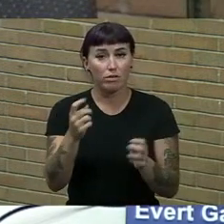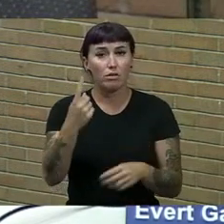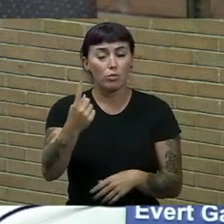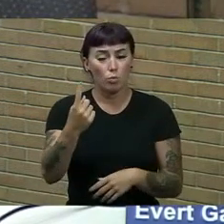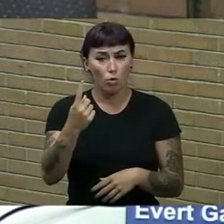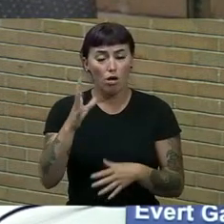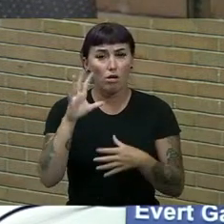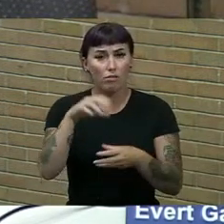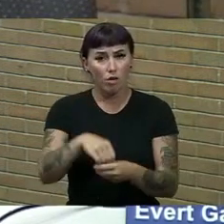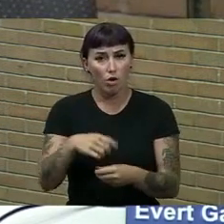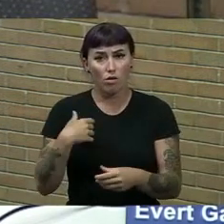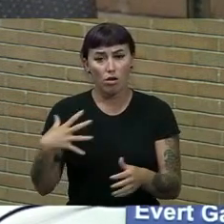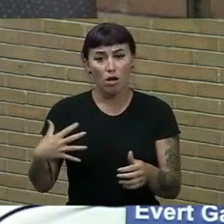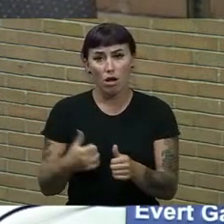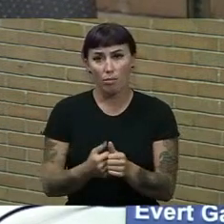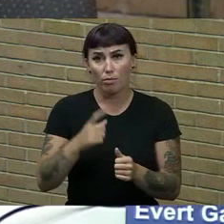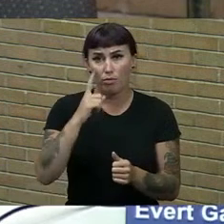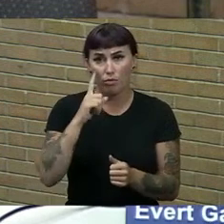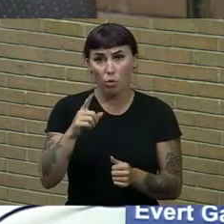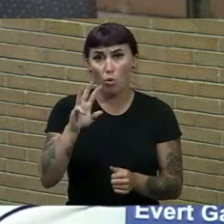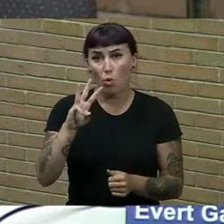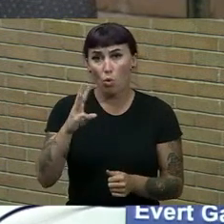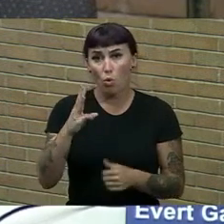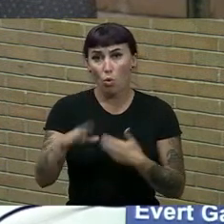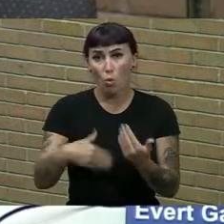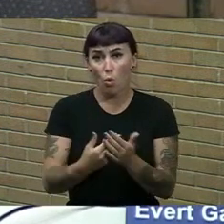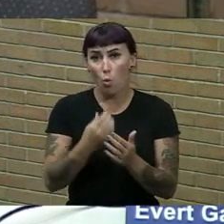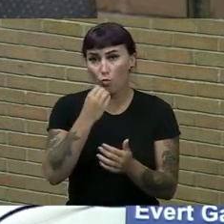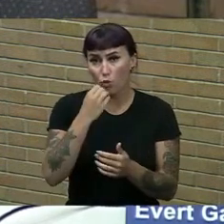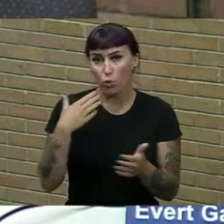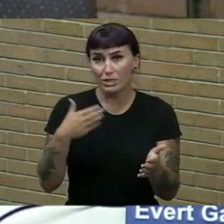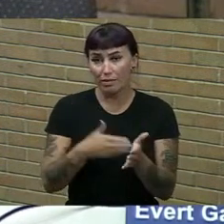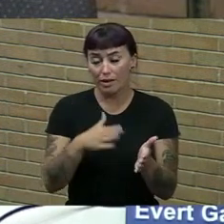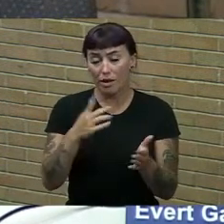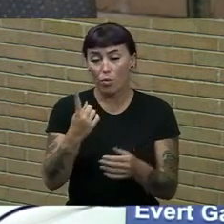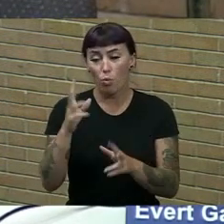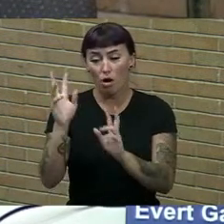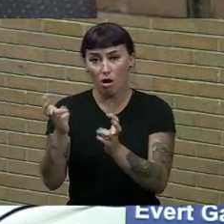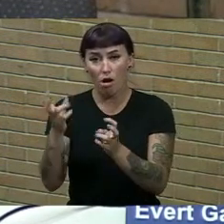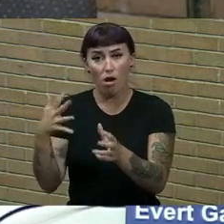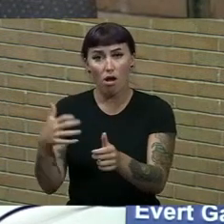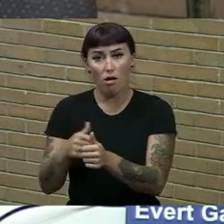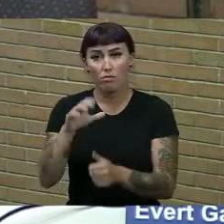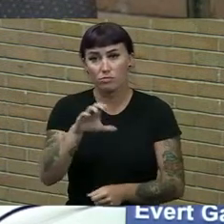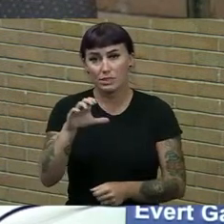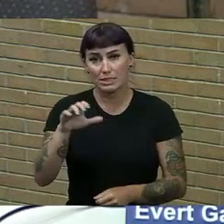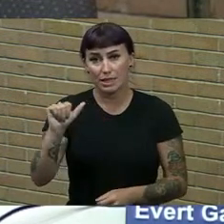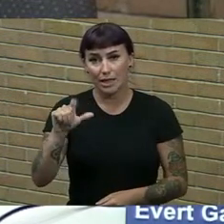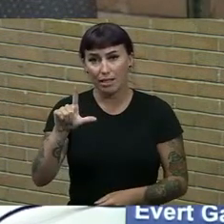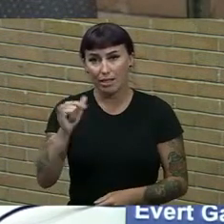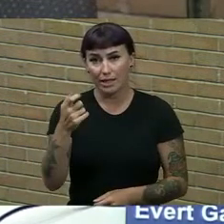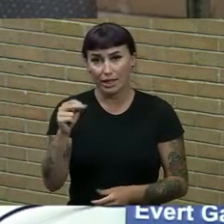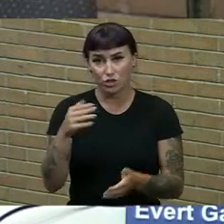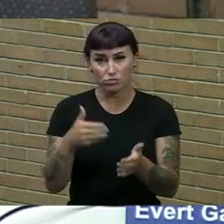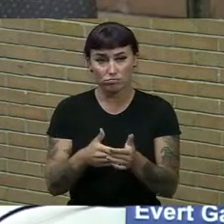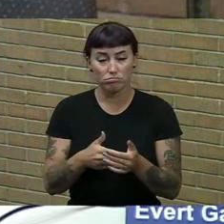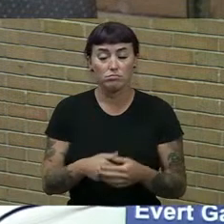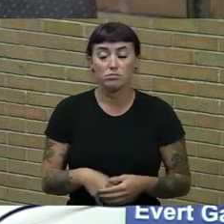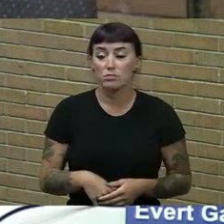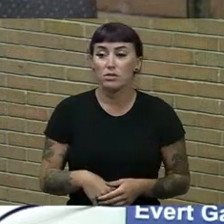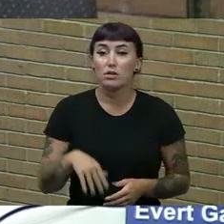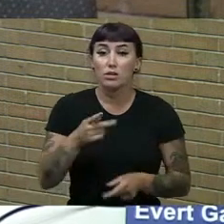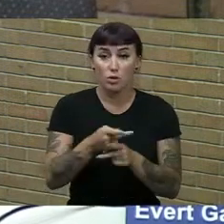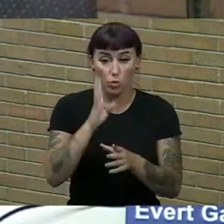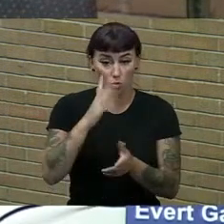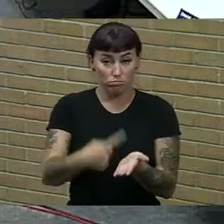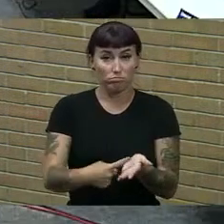matter involving an update on Whole Foods litigation, and one matter involving an update on CCA litigation. We'll discuss each